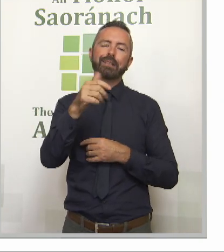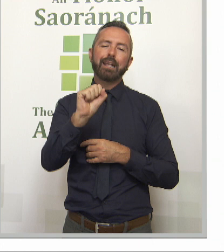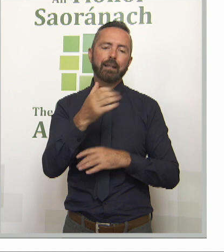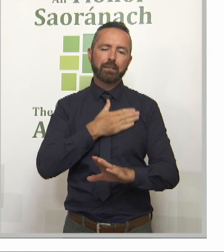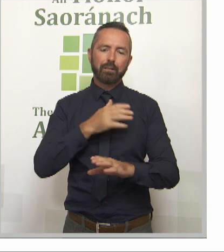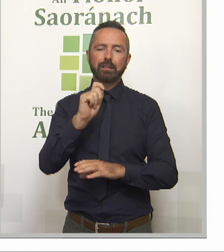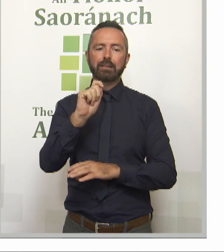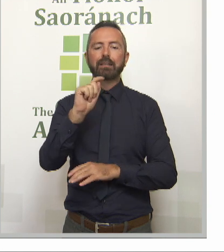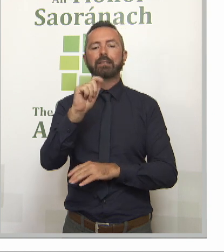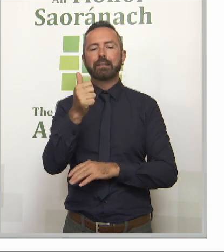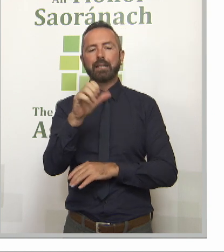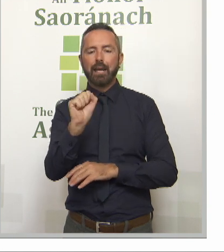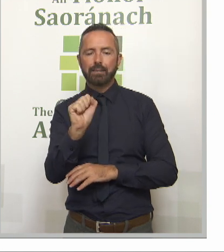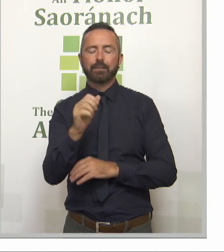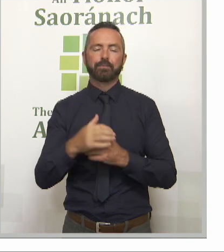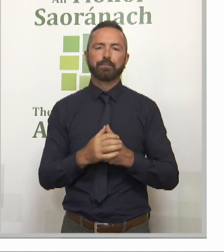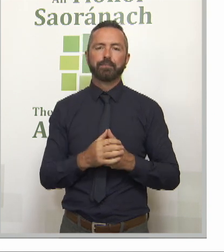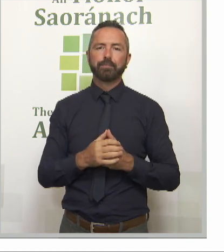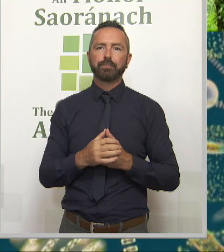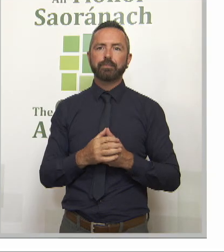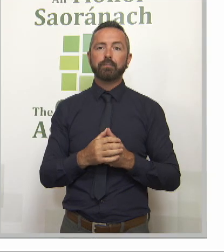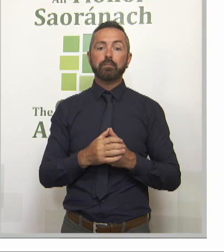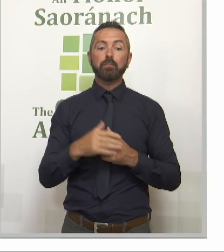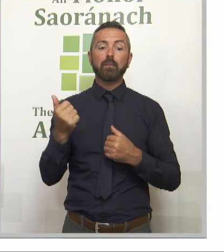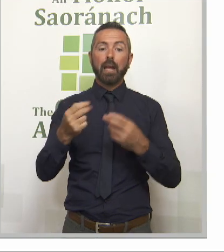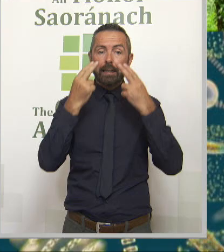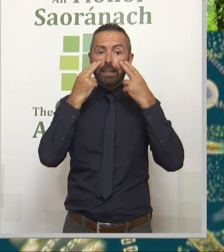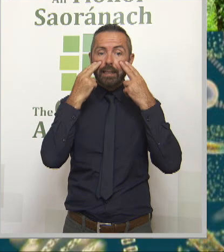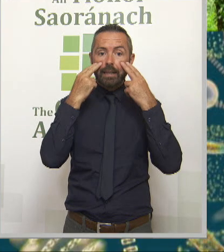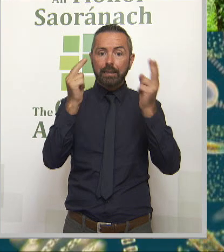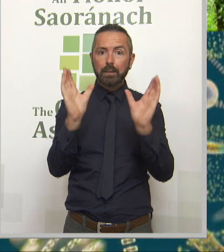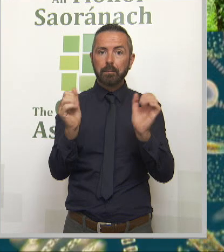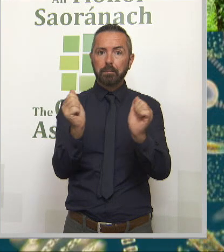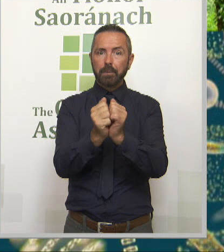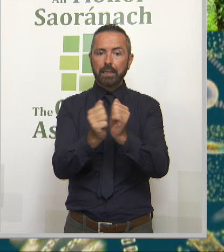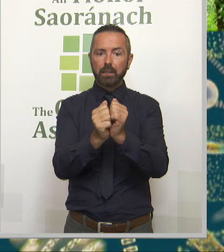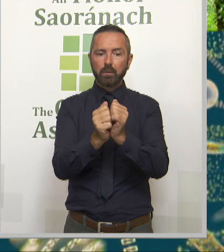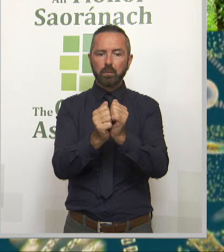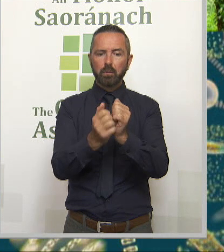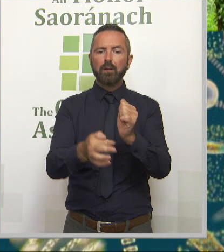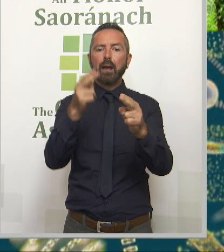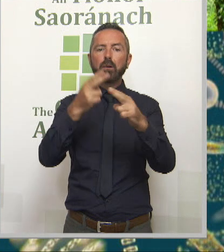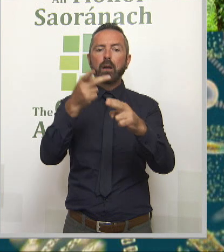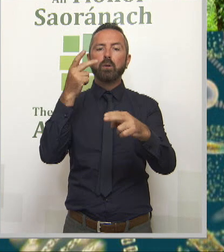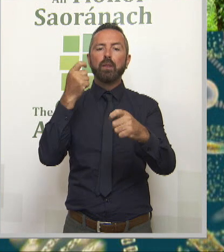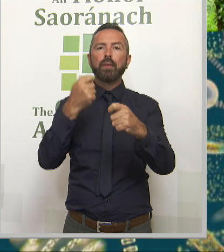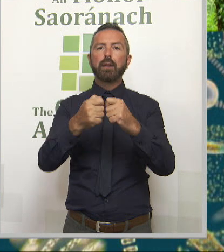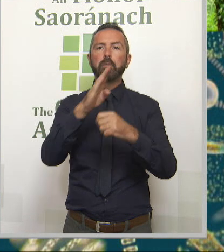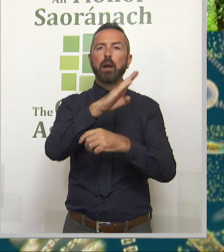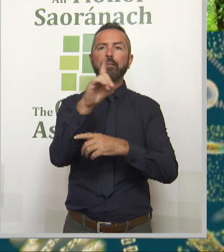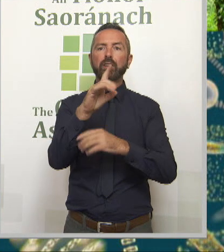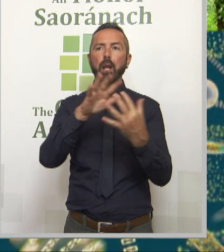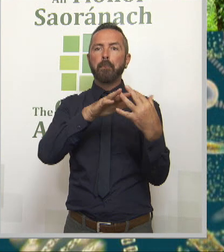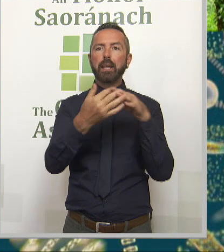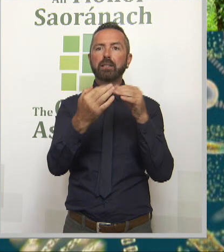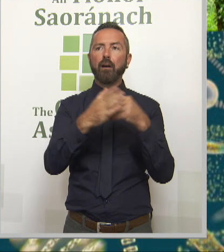So in the initial sessions, we established that biodiversity is essentially the mixture of species